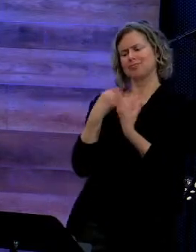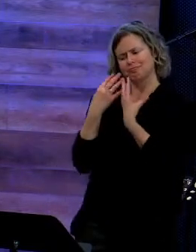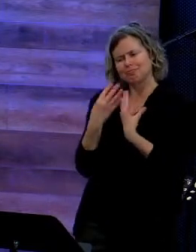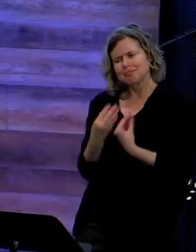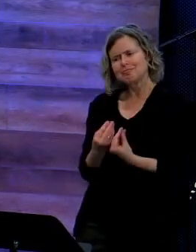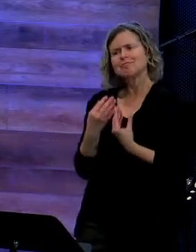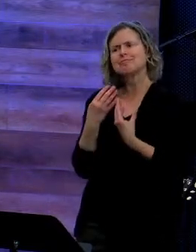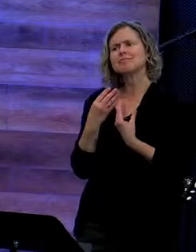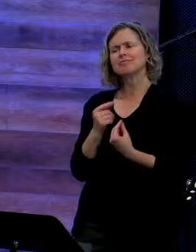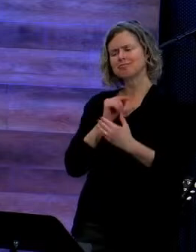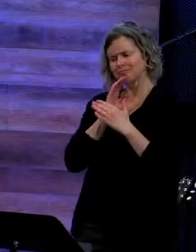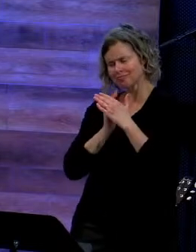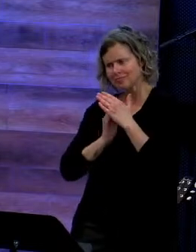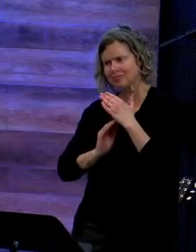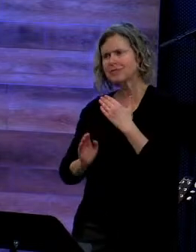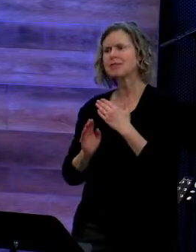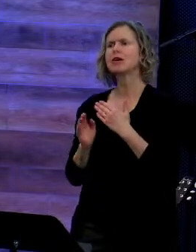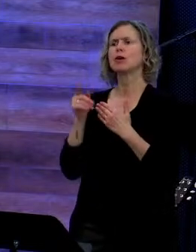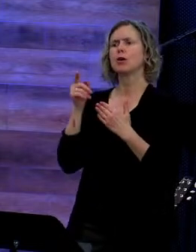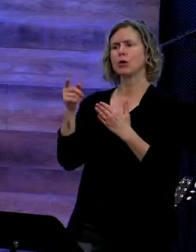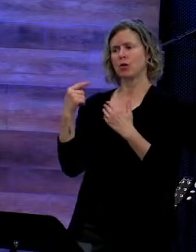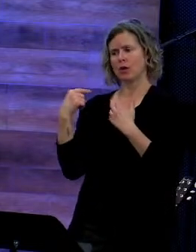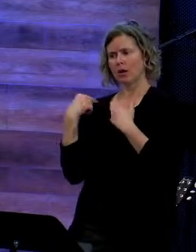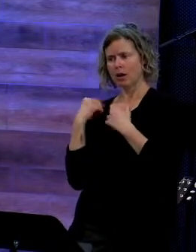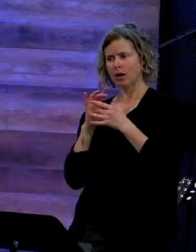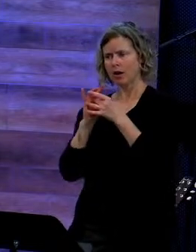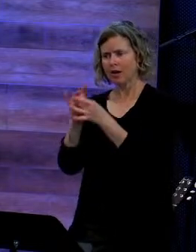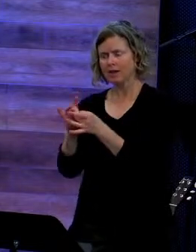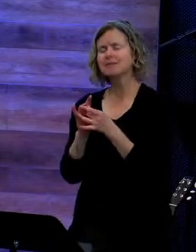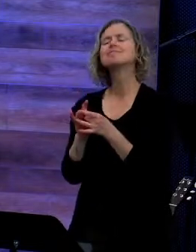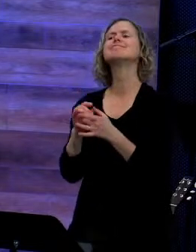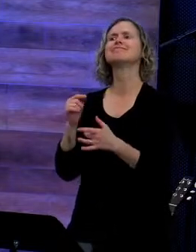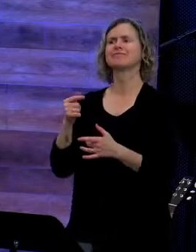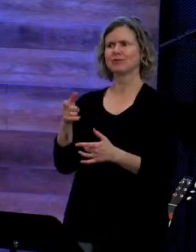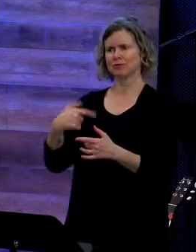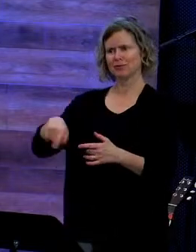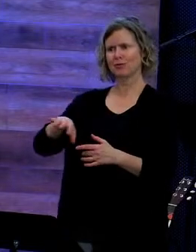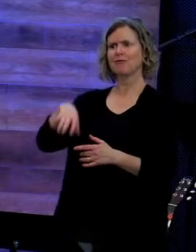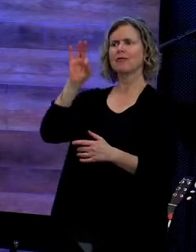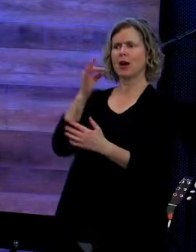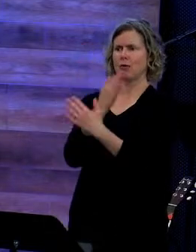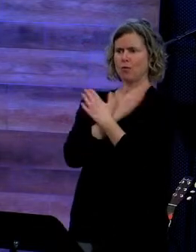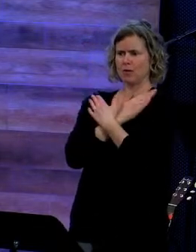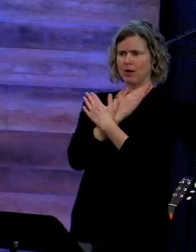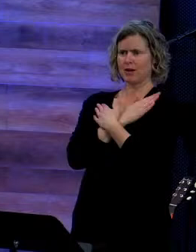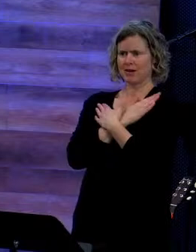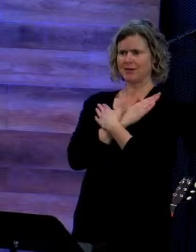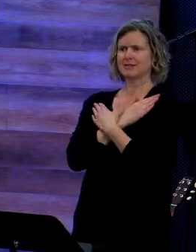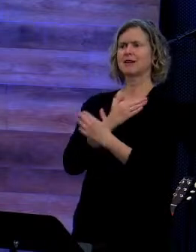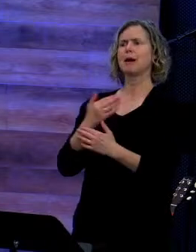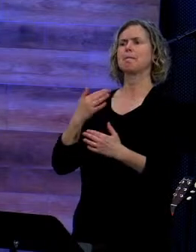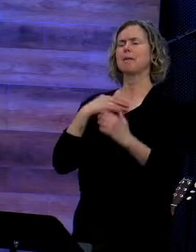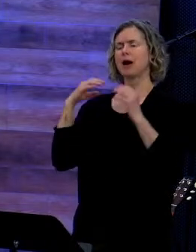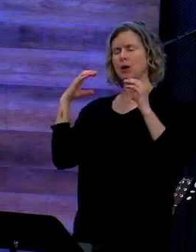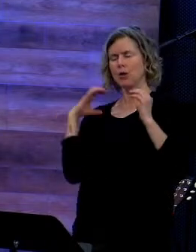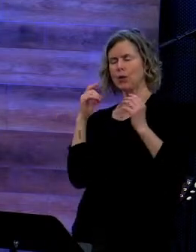find rest for your souls. For my yoke is easy and my burden is